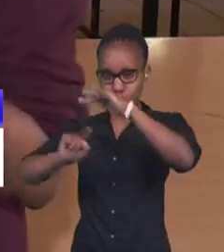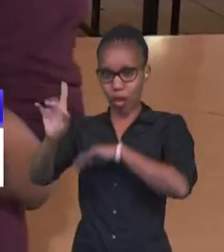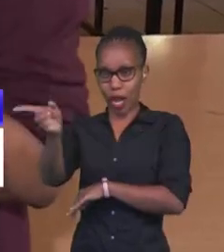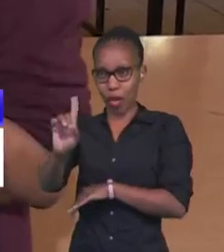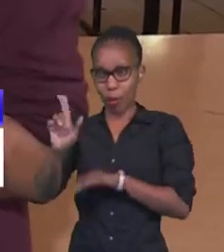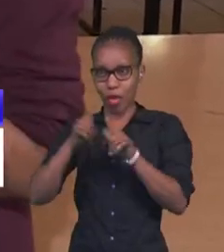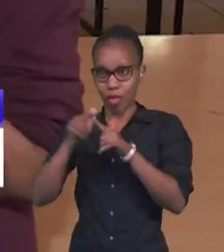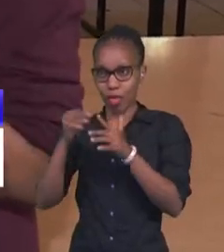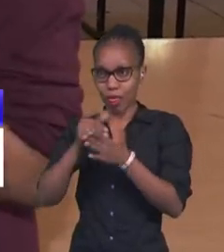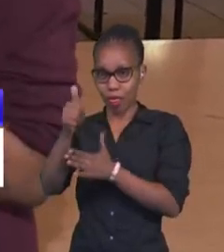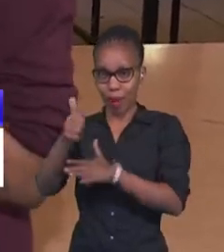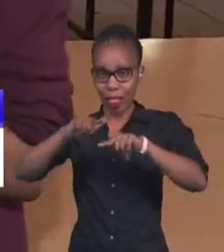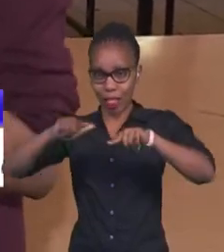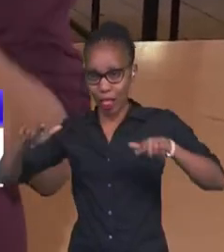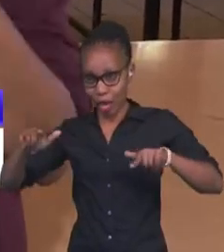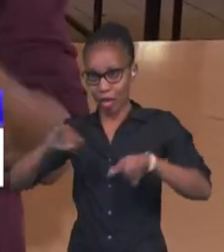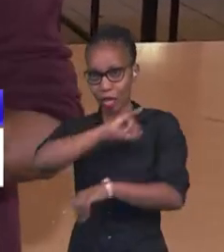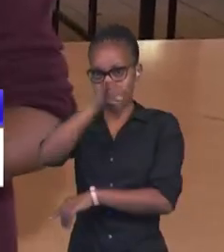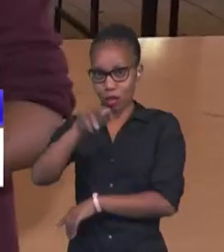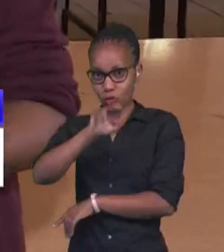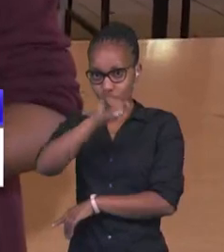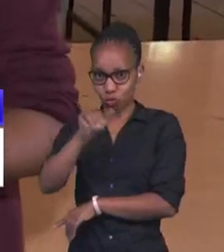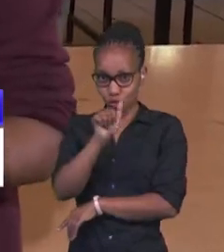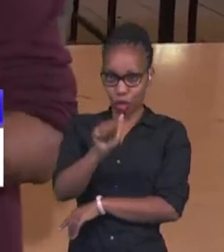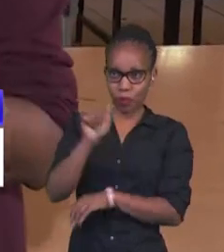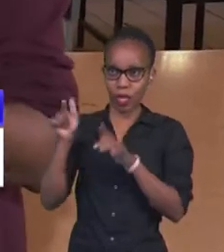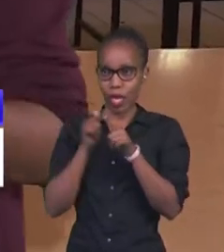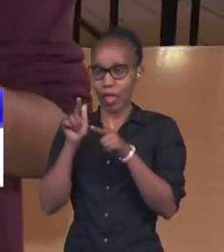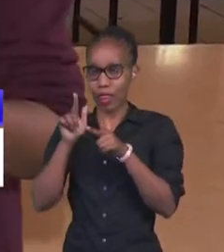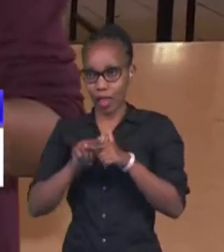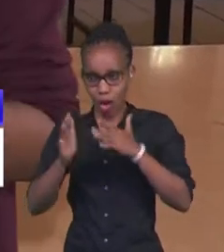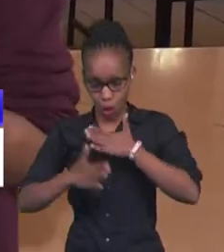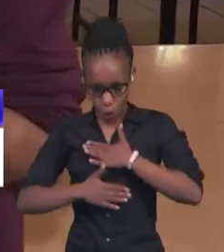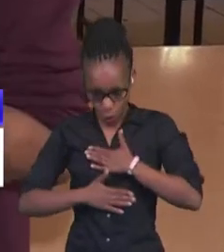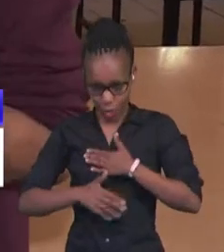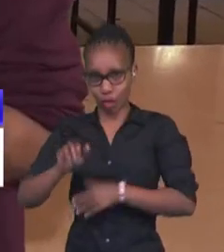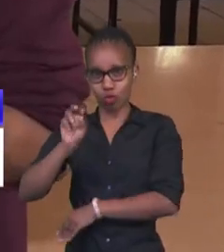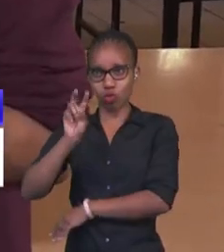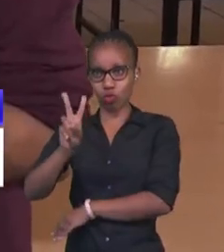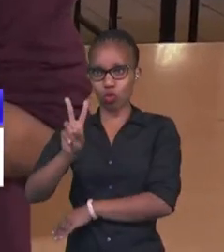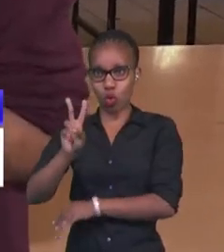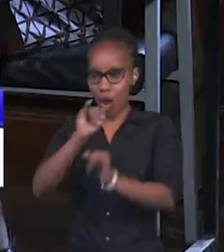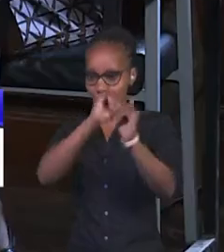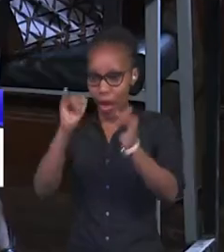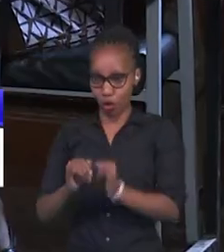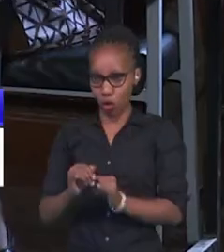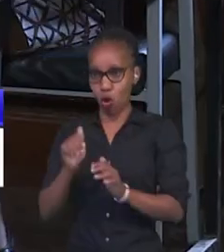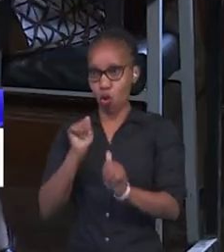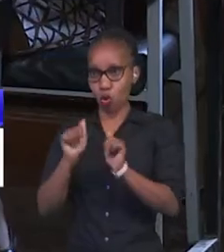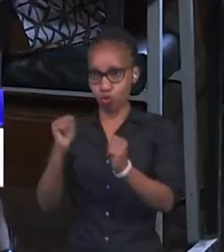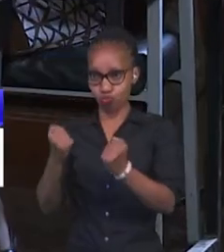the 10,000 acres of land that were Juja, he then named them in honor of these two gods that kept him